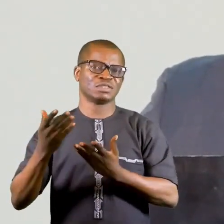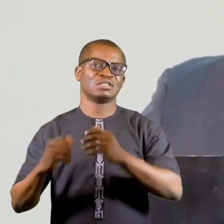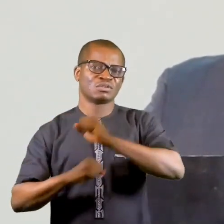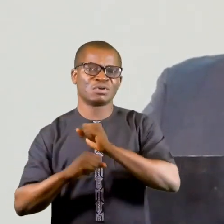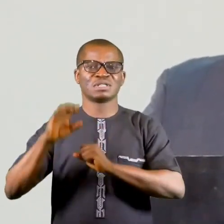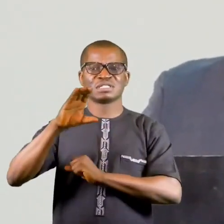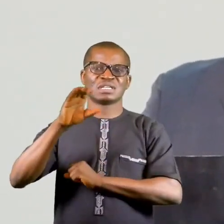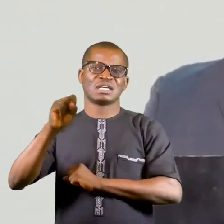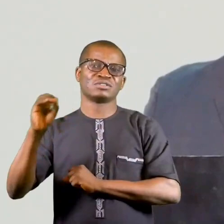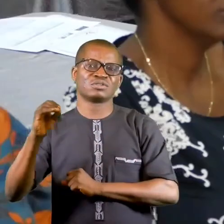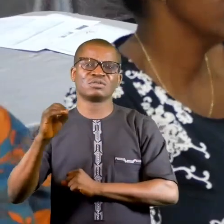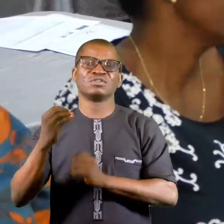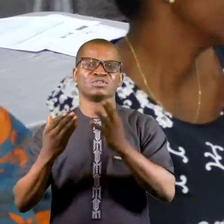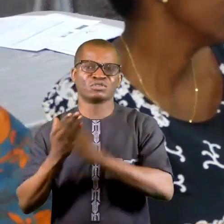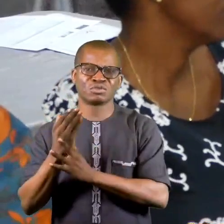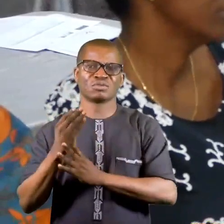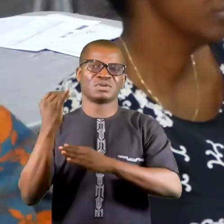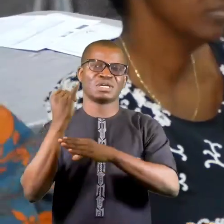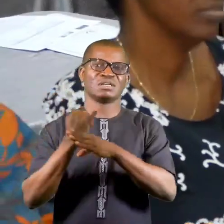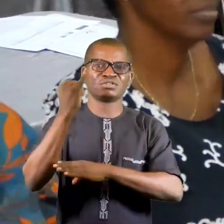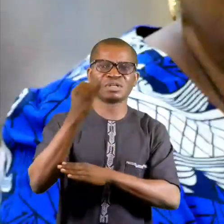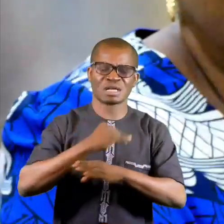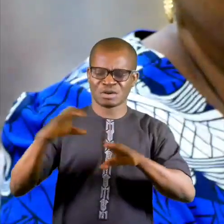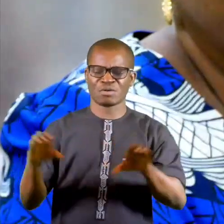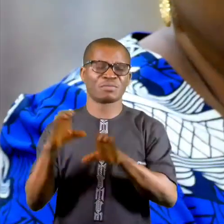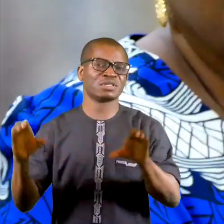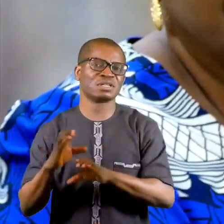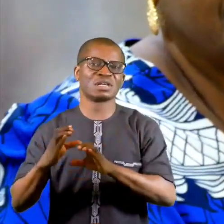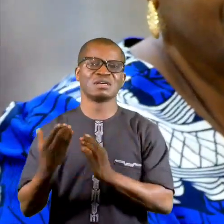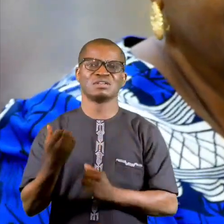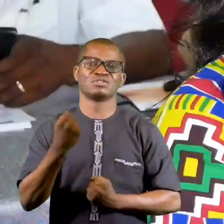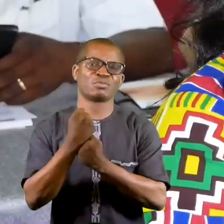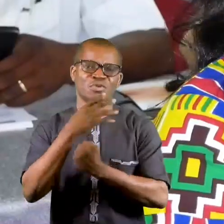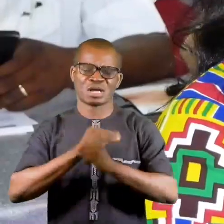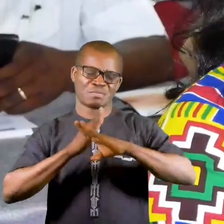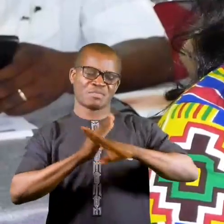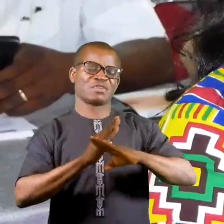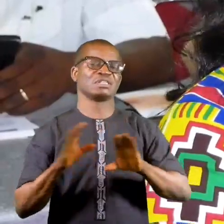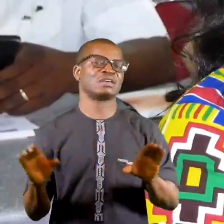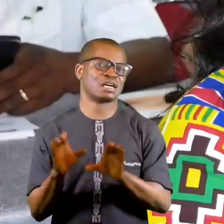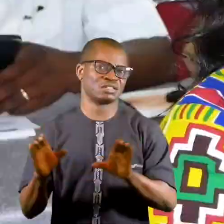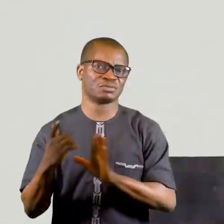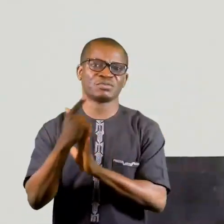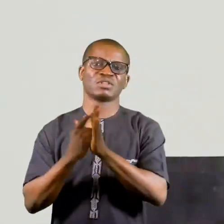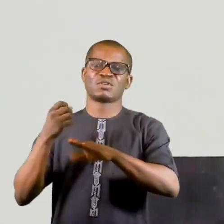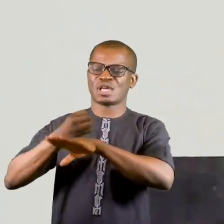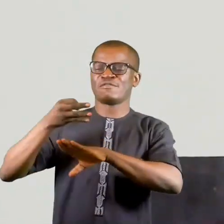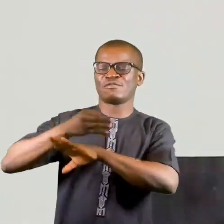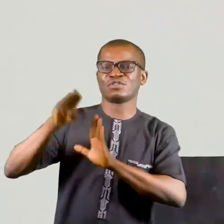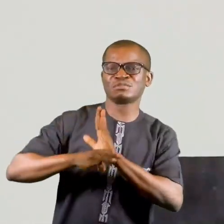civil society organizations through improved institutional and operational consolidation and preventive actions,